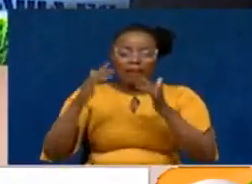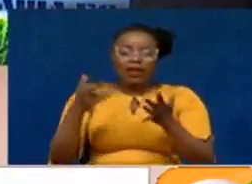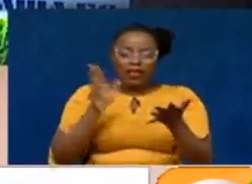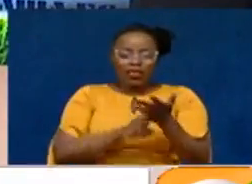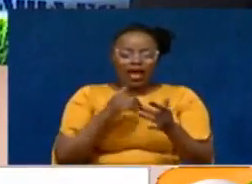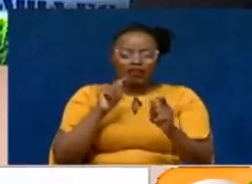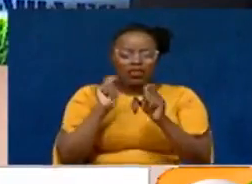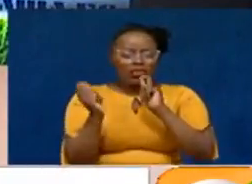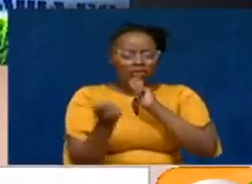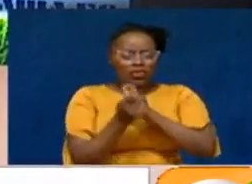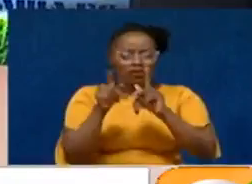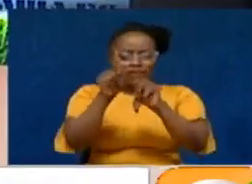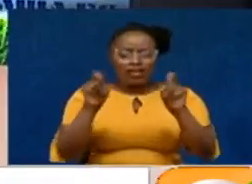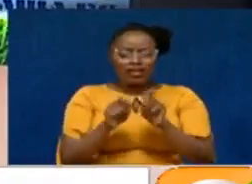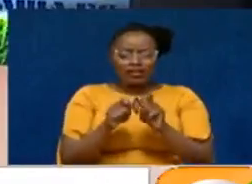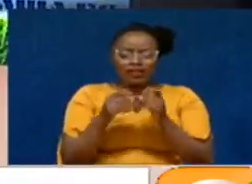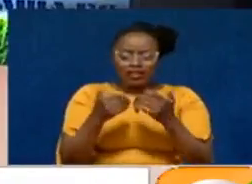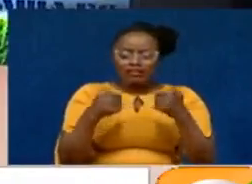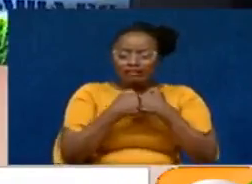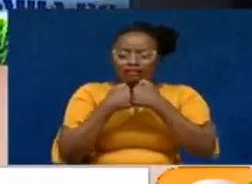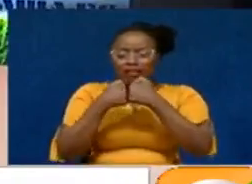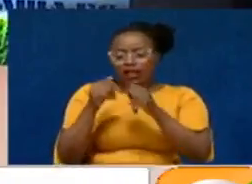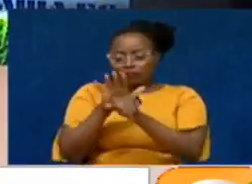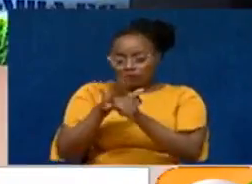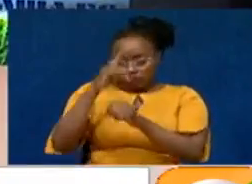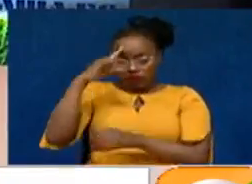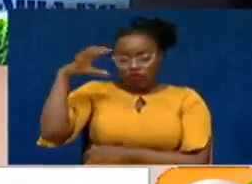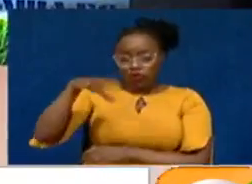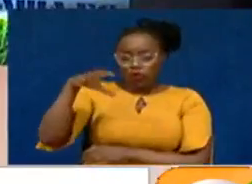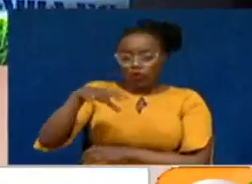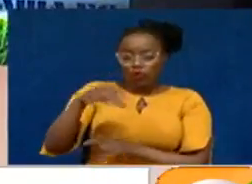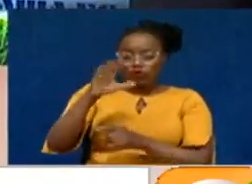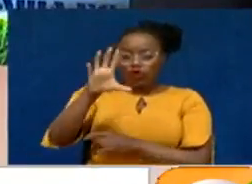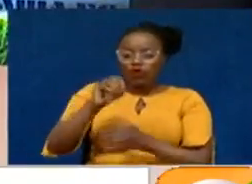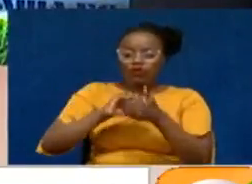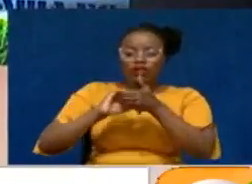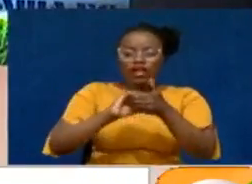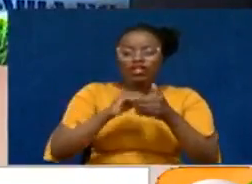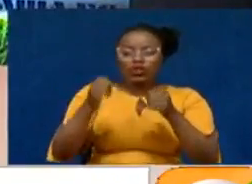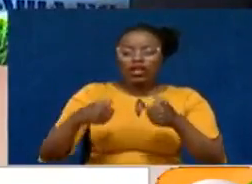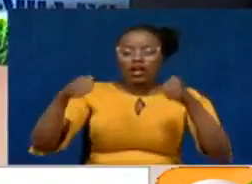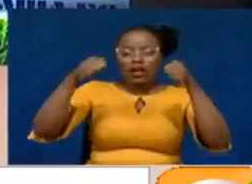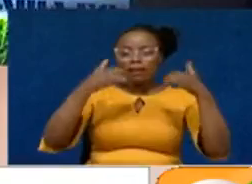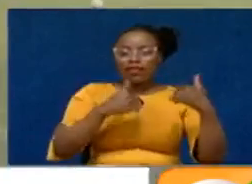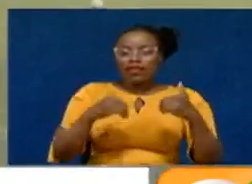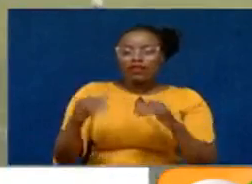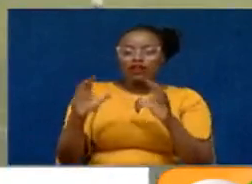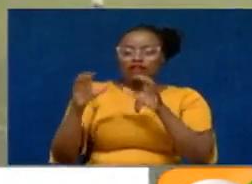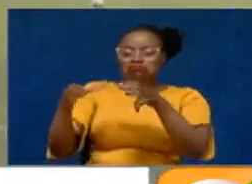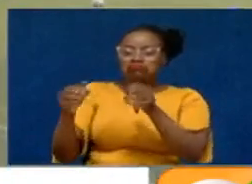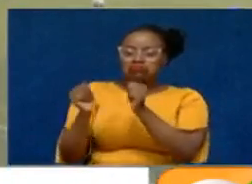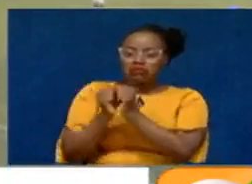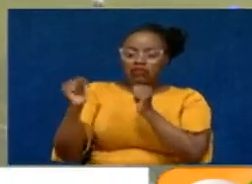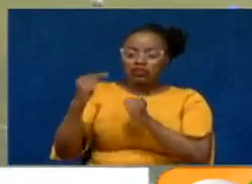have disorganized the team as they head to face Oto D'Oyo of Congo in the Confederations Cup playoffs. In the squad of 15, only